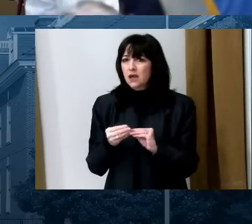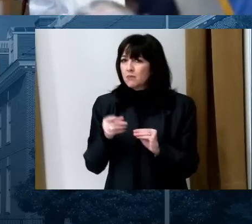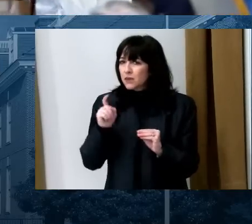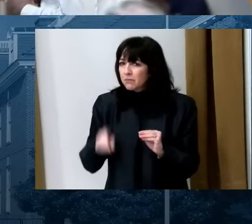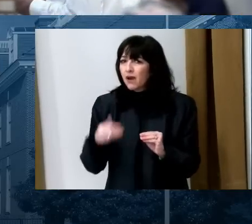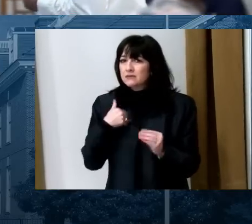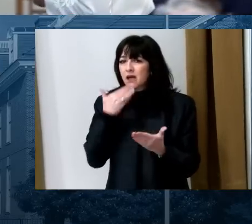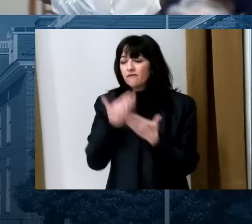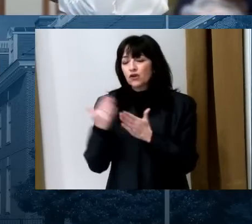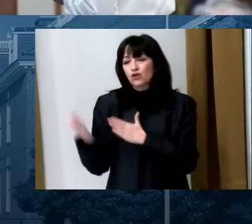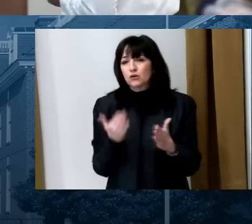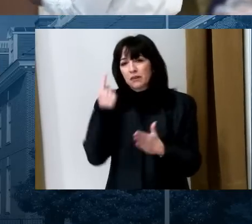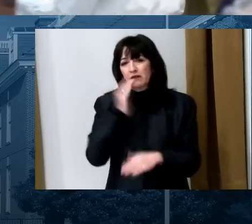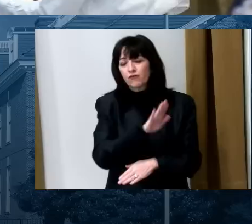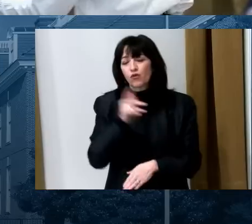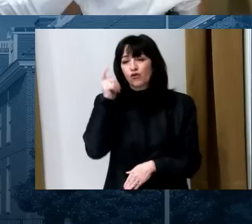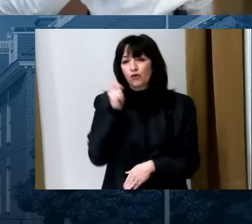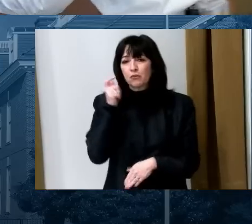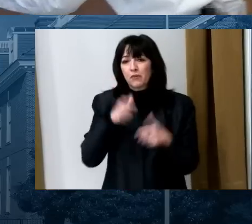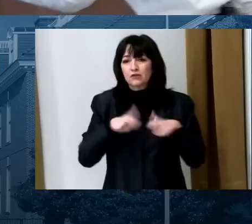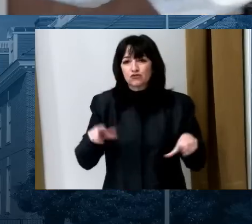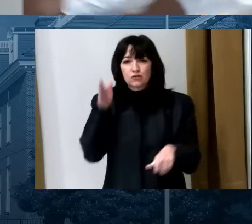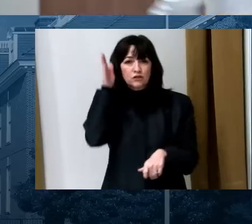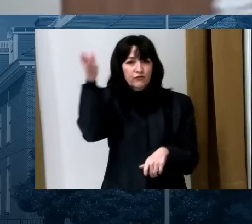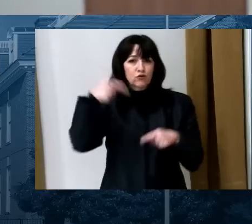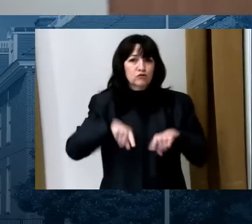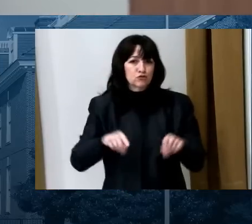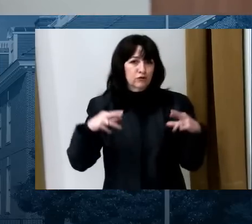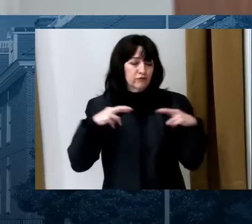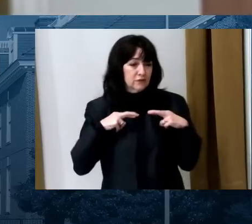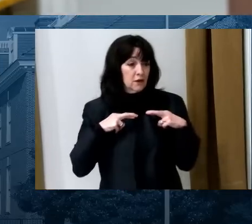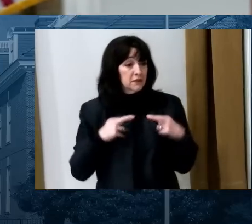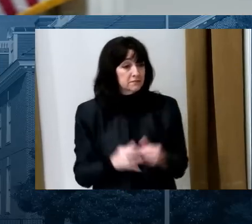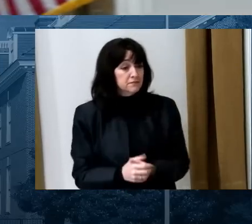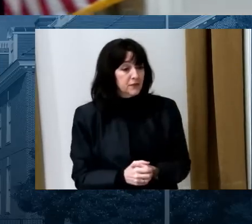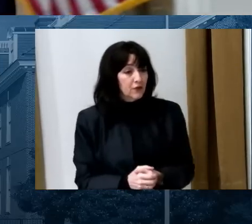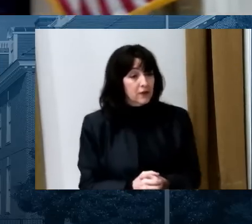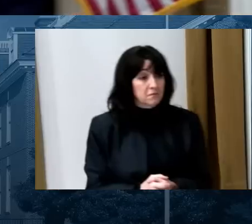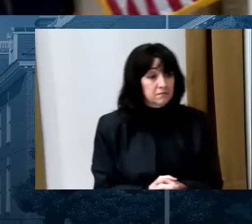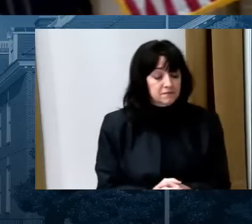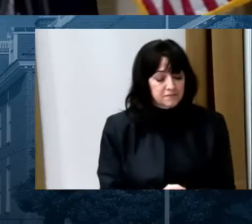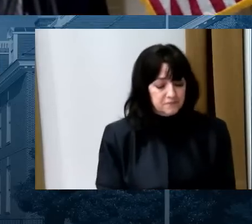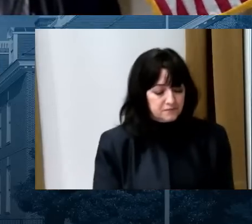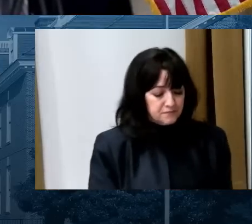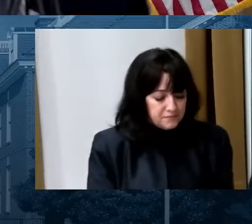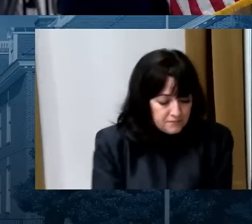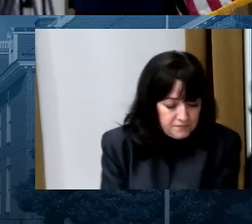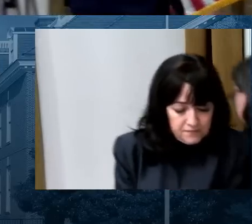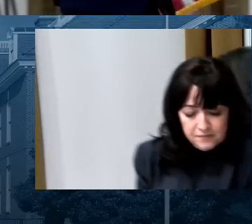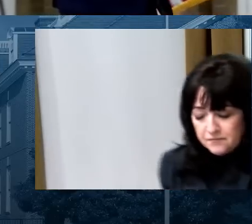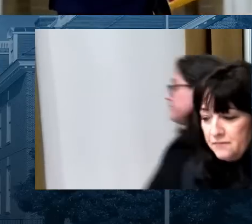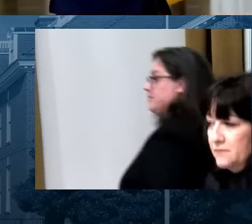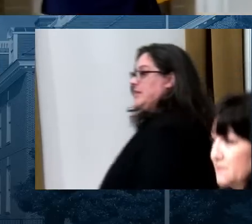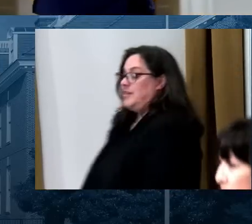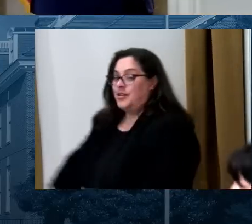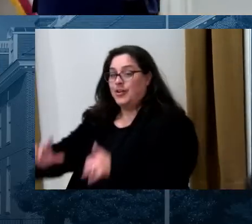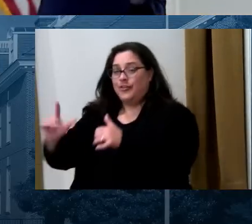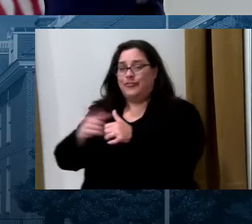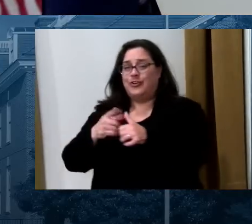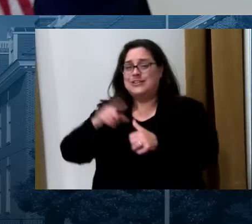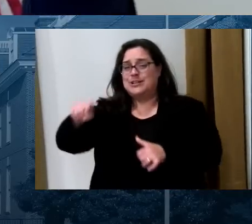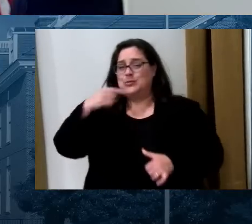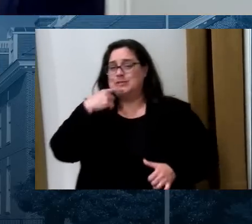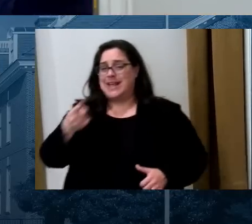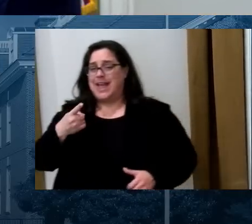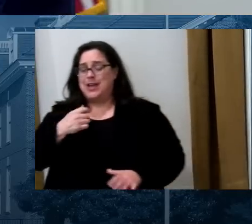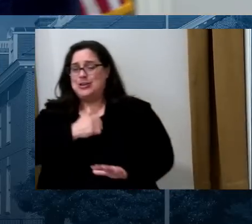increase their pension checks. Saran? Thank you, Governor. For starters, let me say I'm losing my voice. I've been talking a heck of a